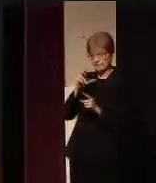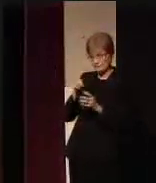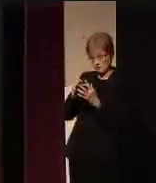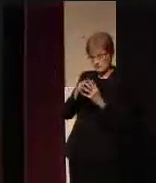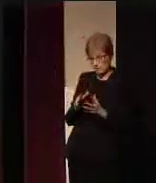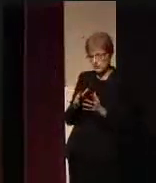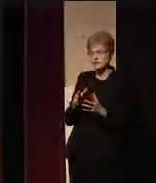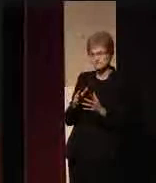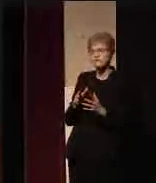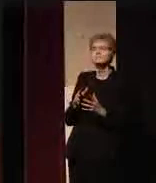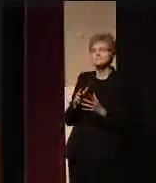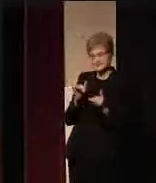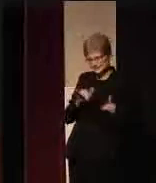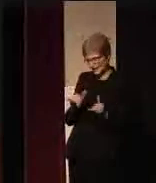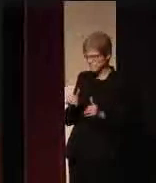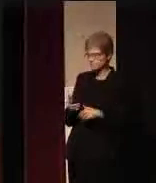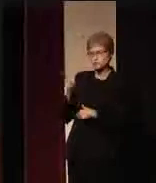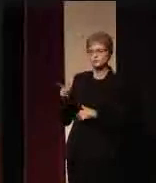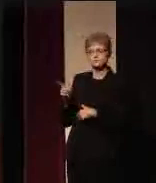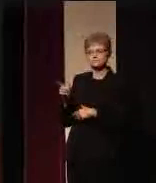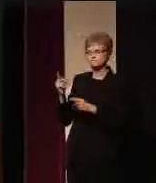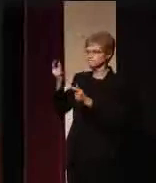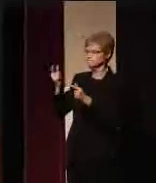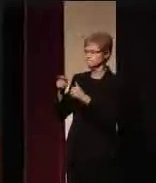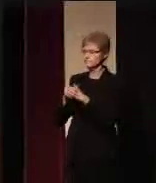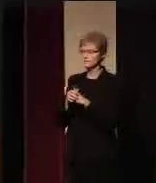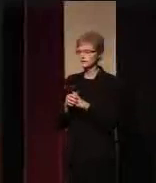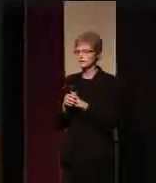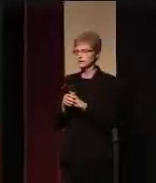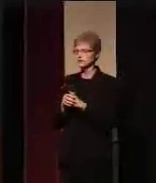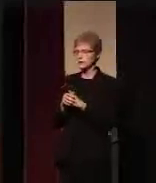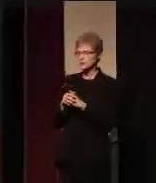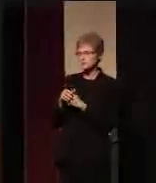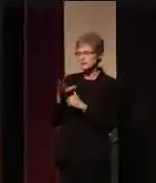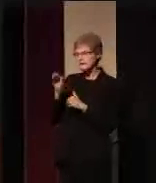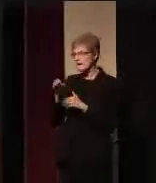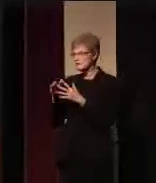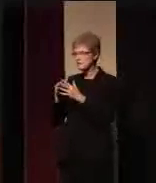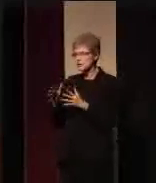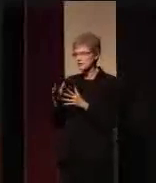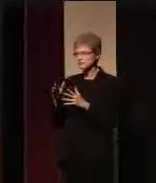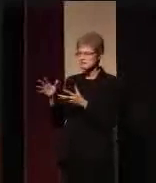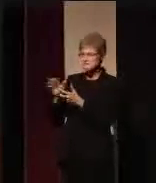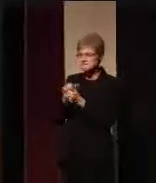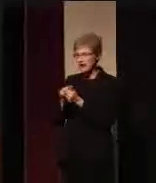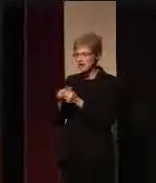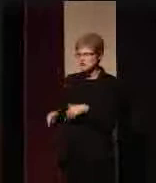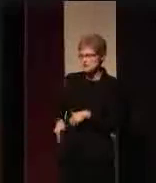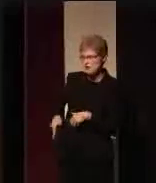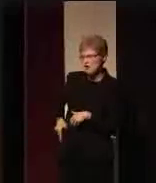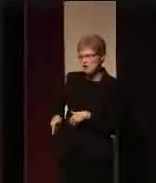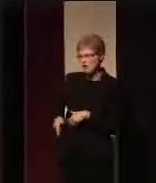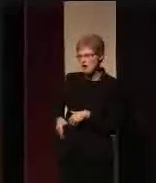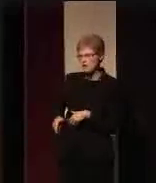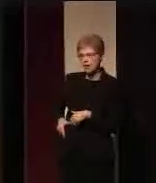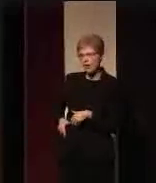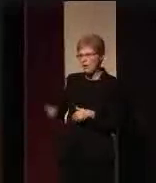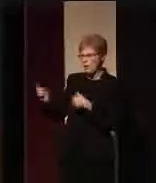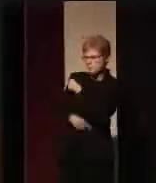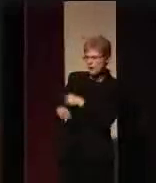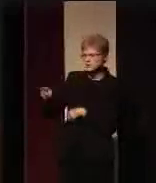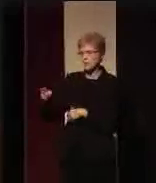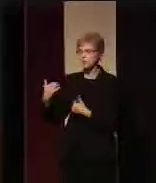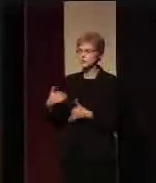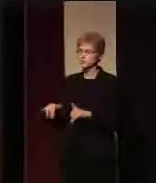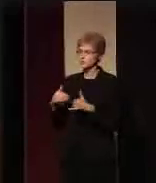these subconscious conclusions that African-Americans are violent or armed or worthy of more severe treatment have profound implications for a